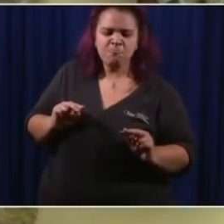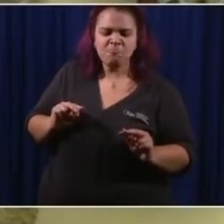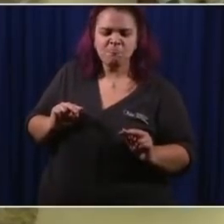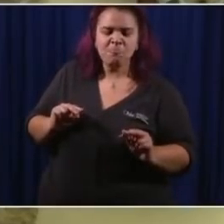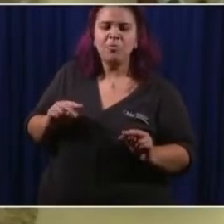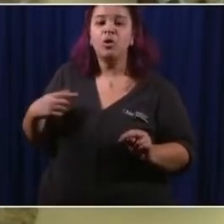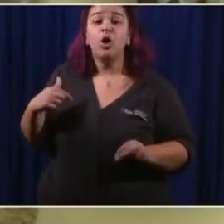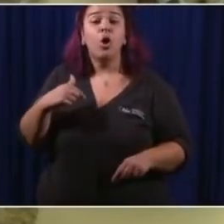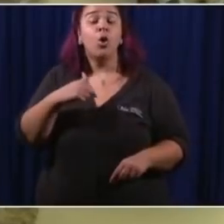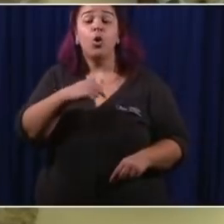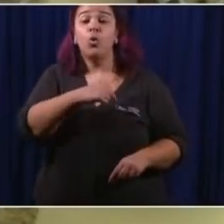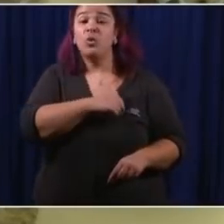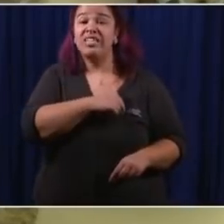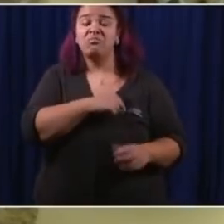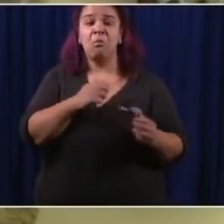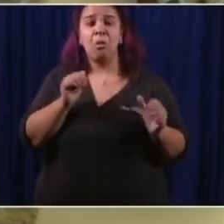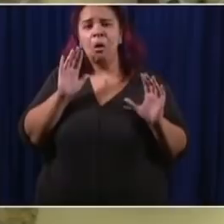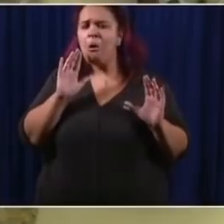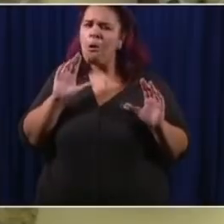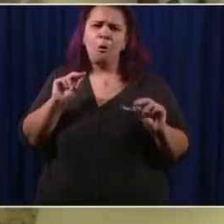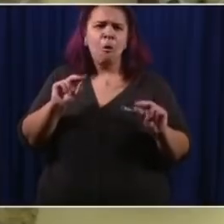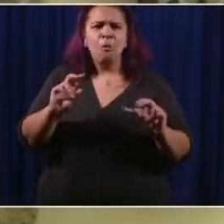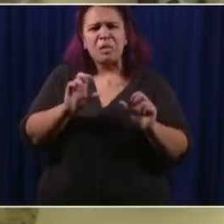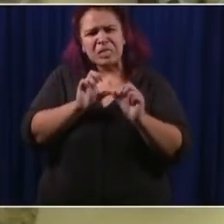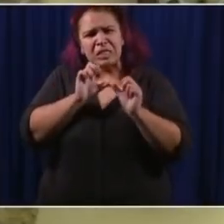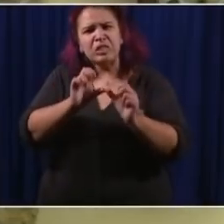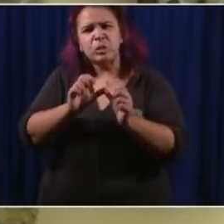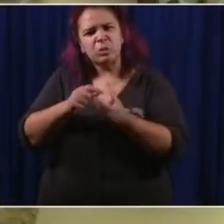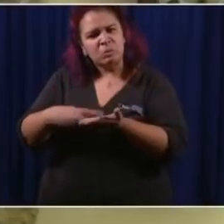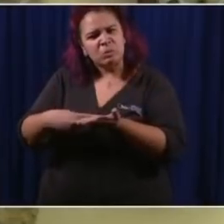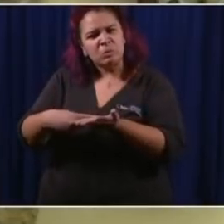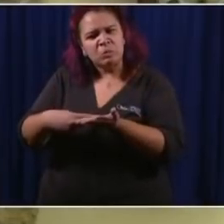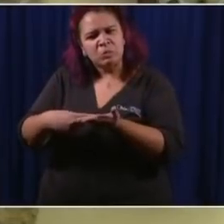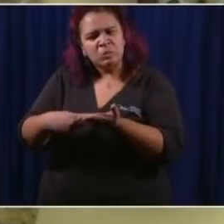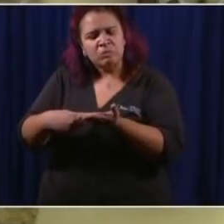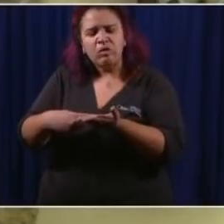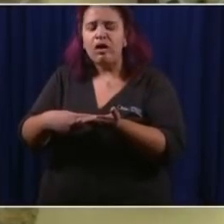It's important that whether it's an assisted living,